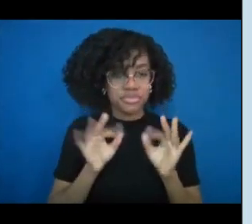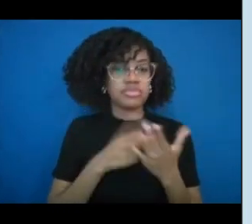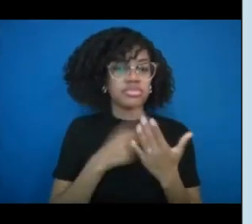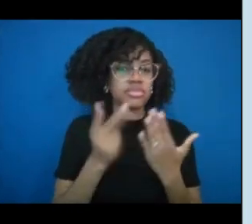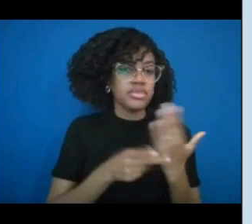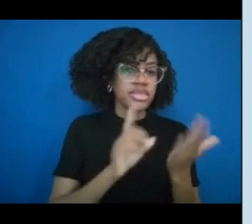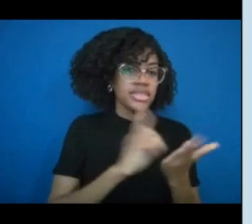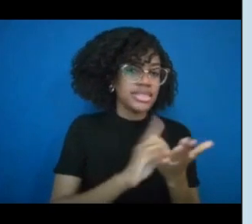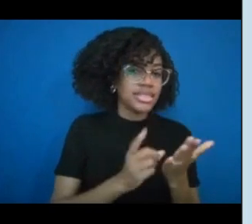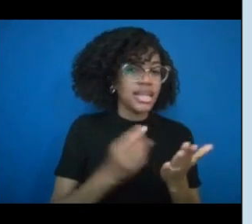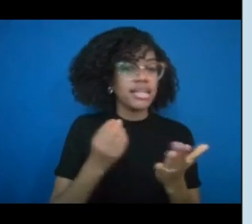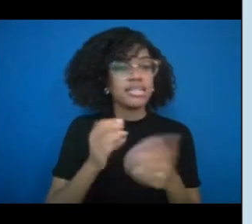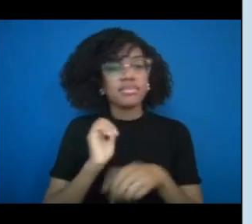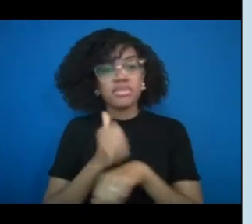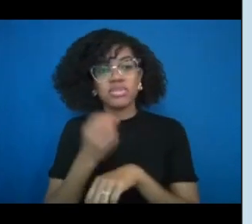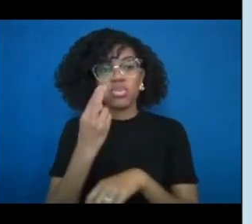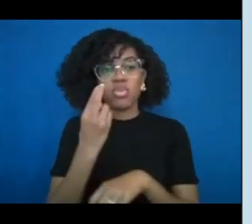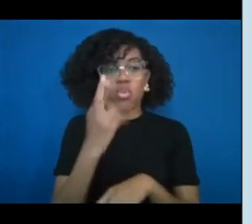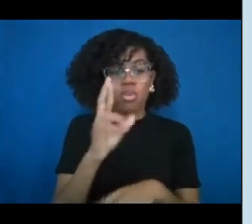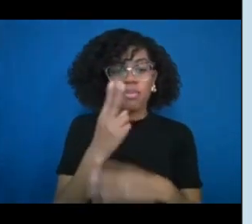both.